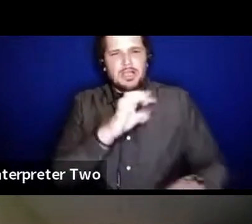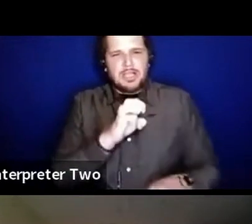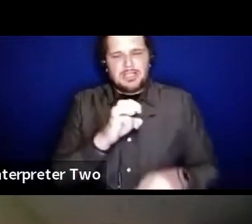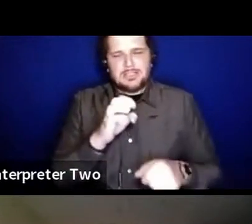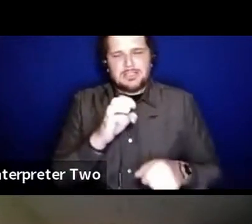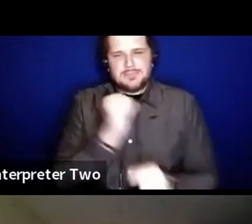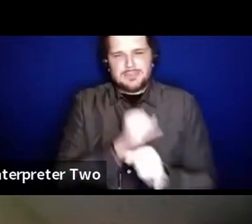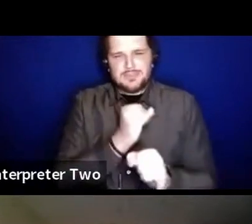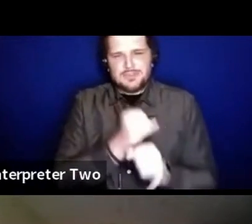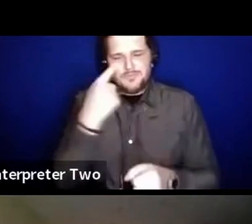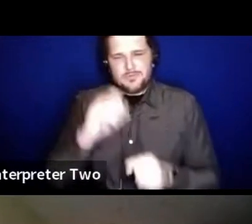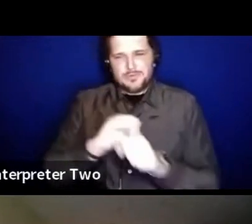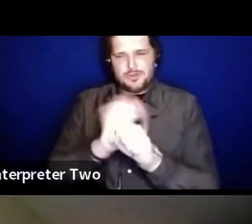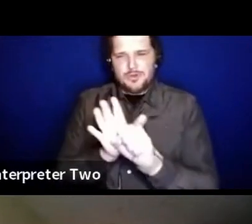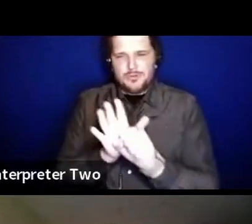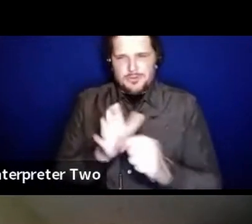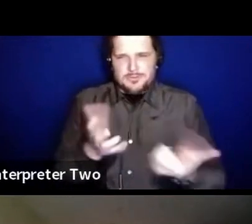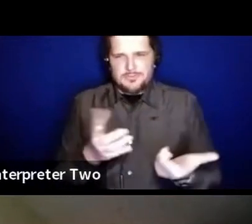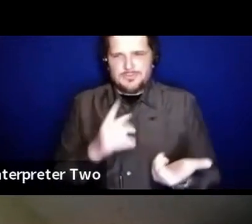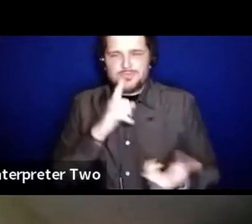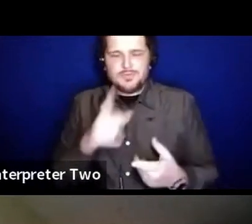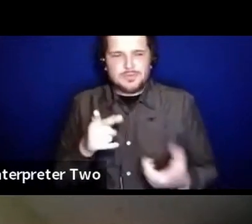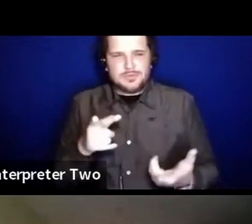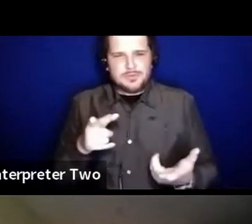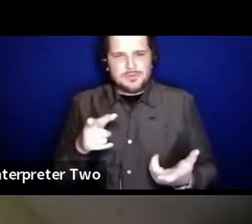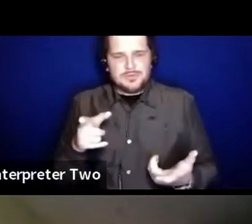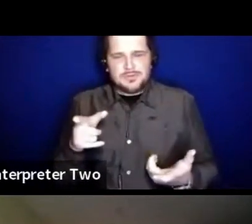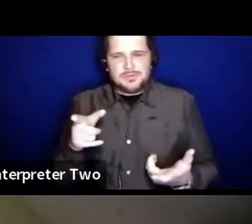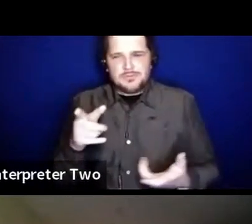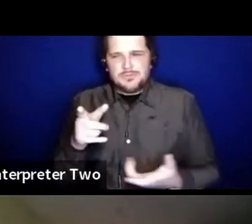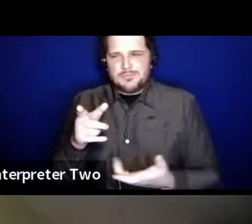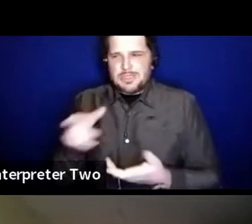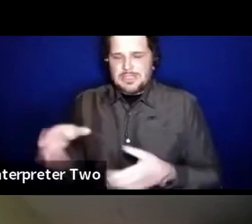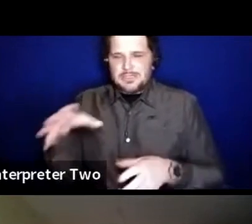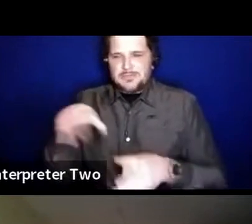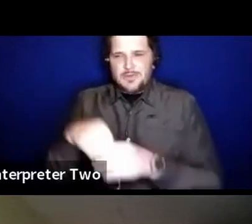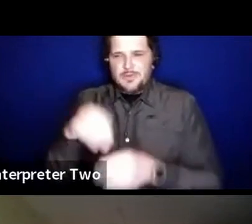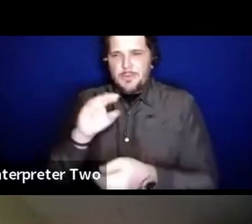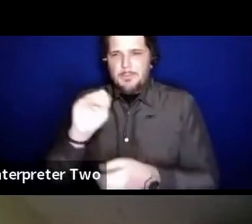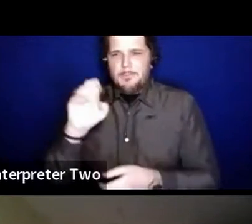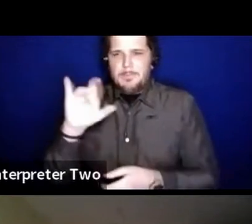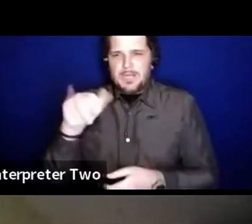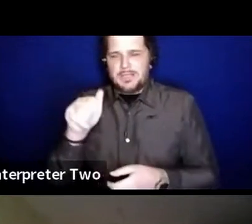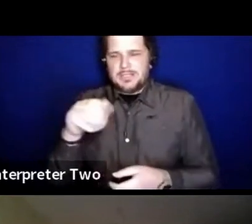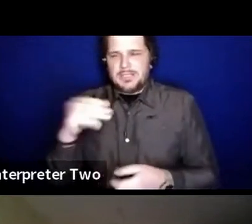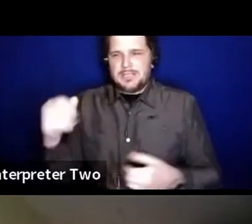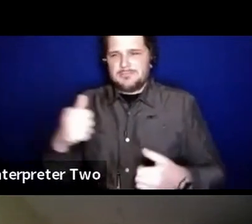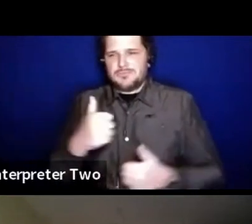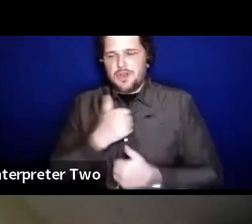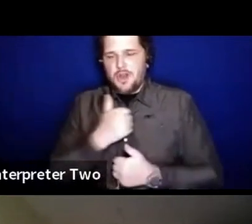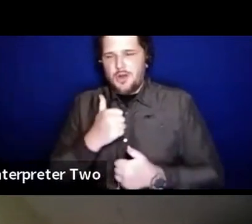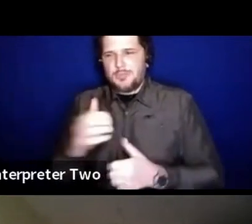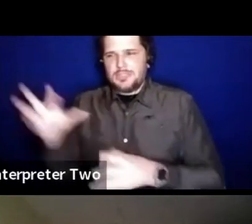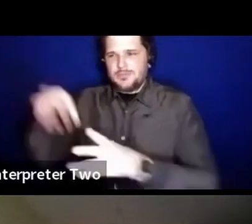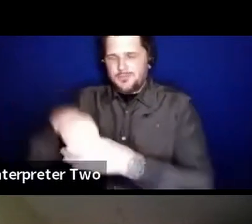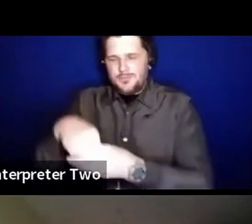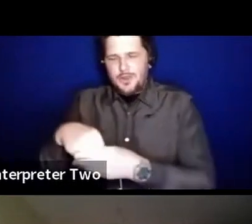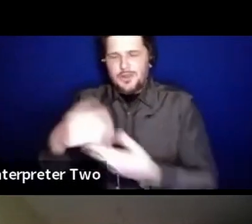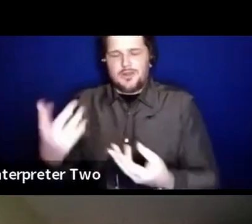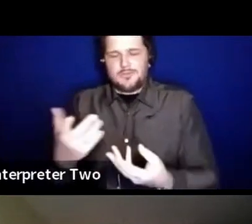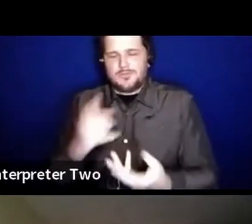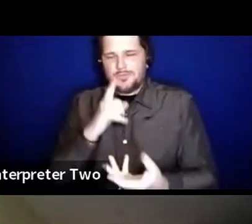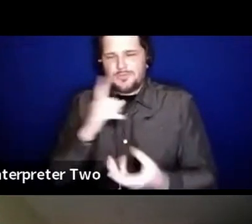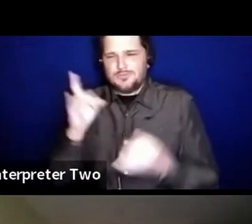COVID-19, some of the institutions that were reported in the media or where the military was in as well. And right now